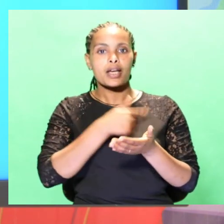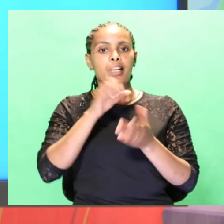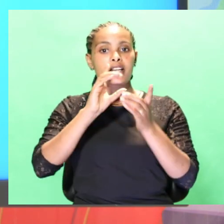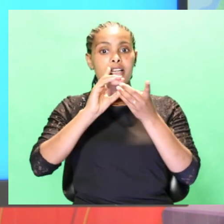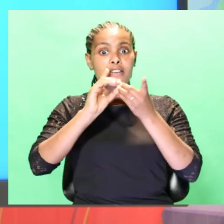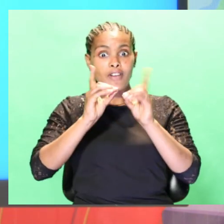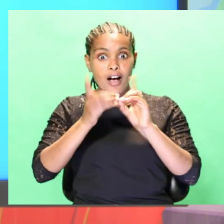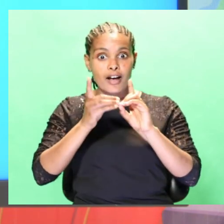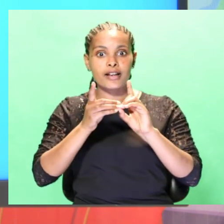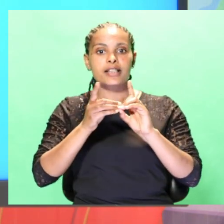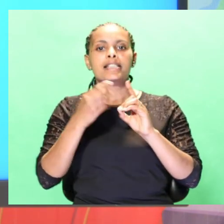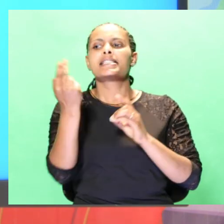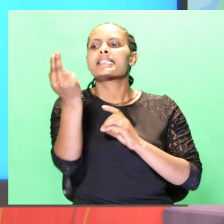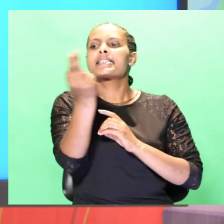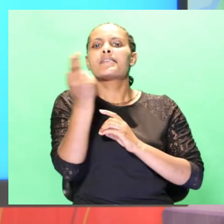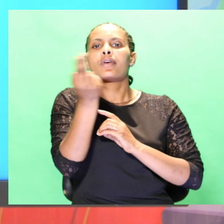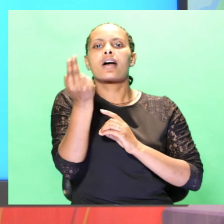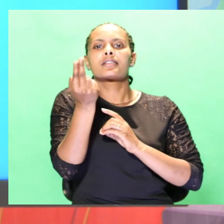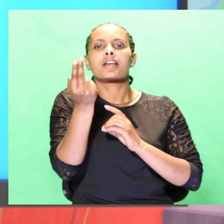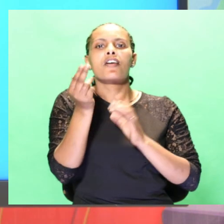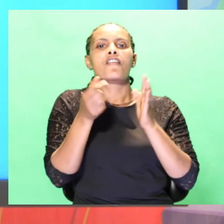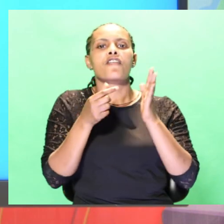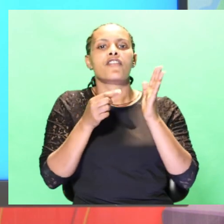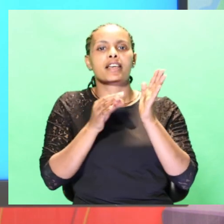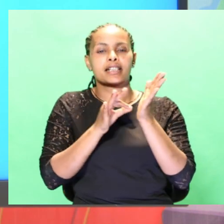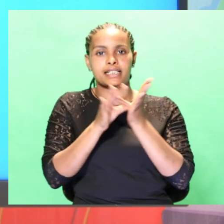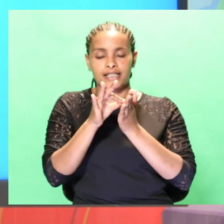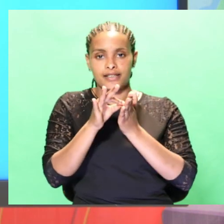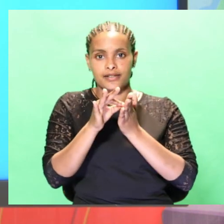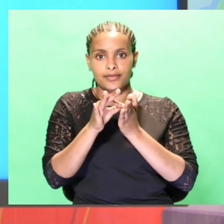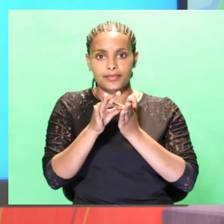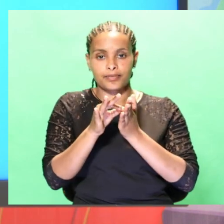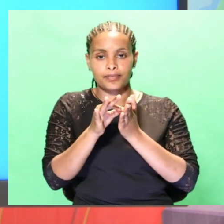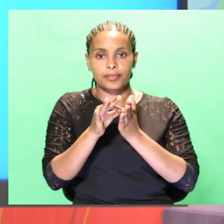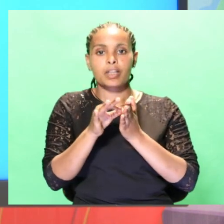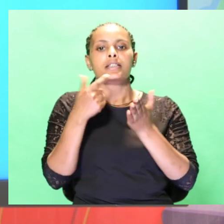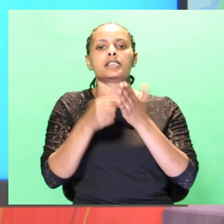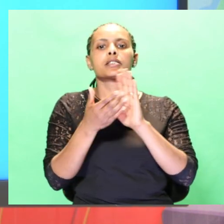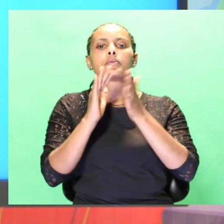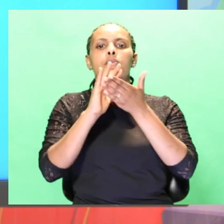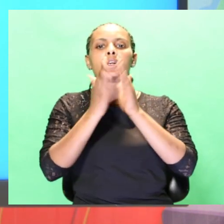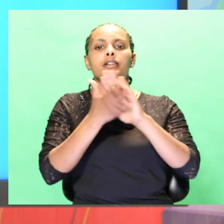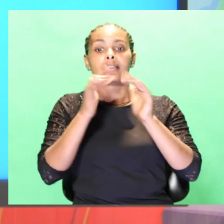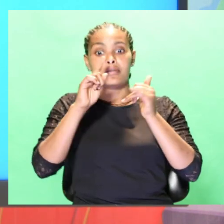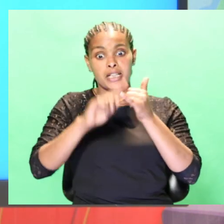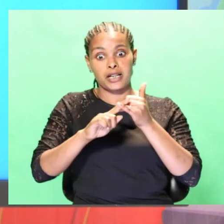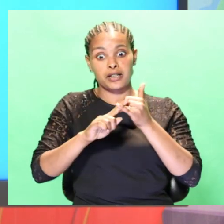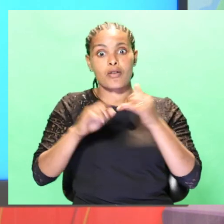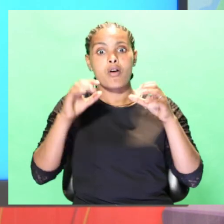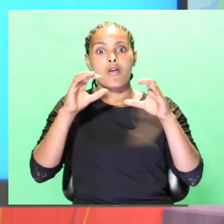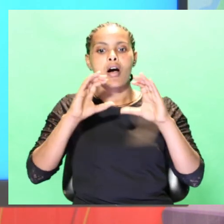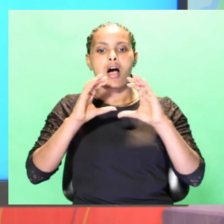We defined significant figures. This brings us to the